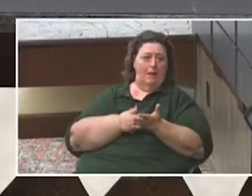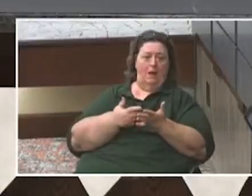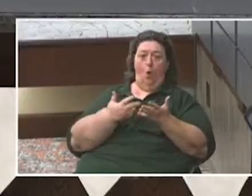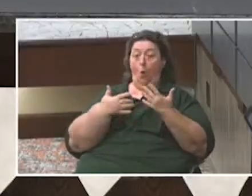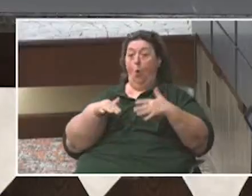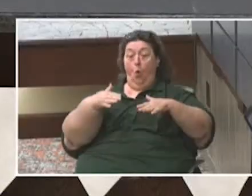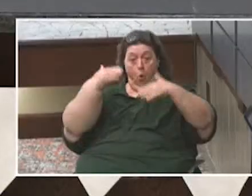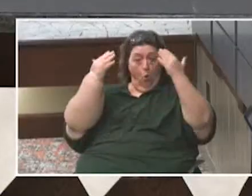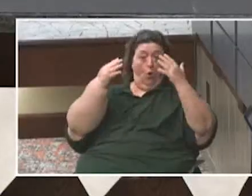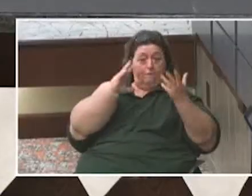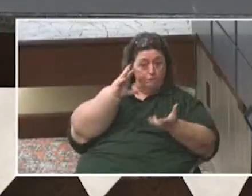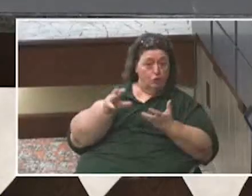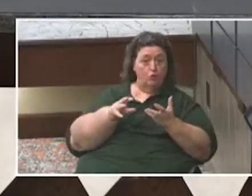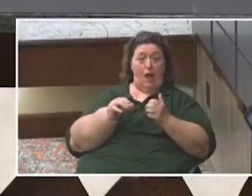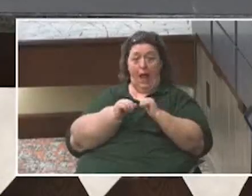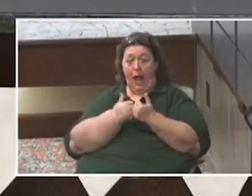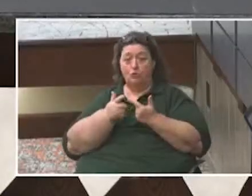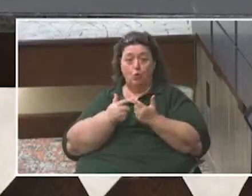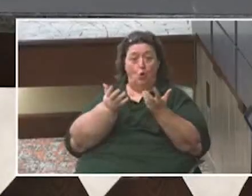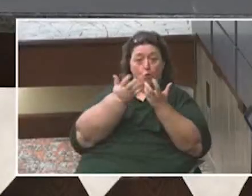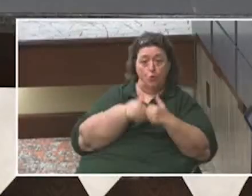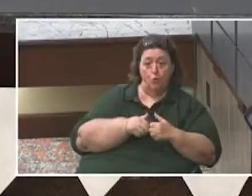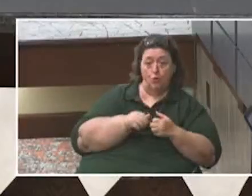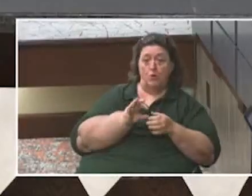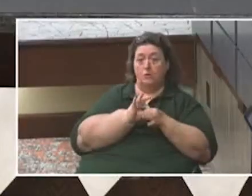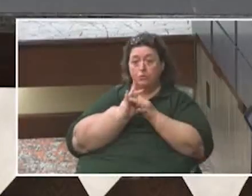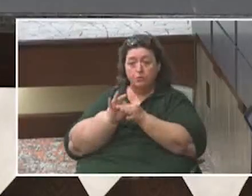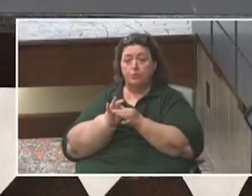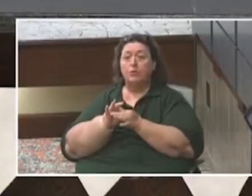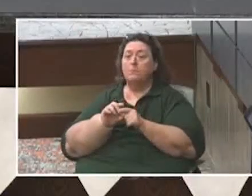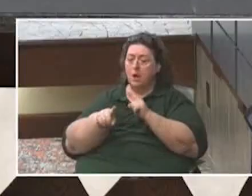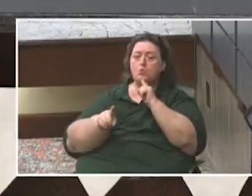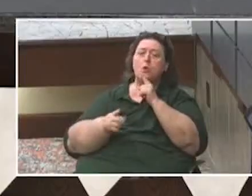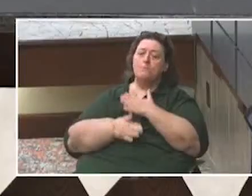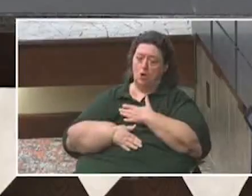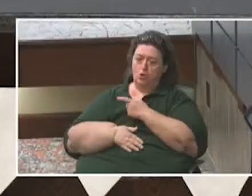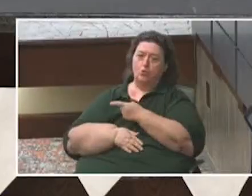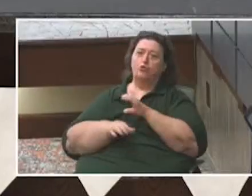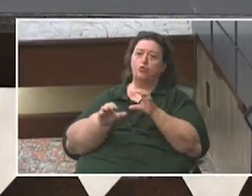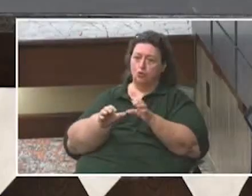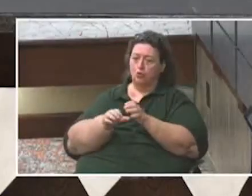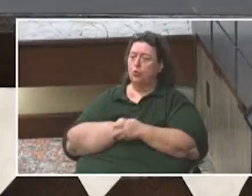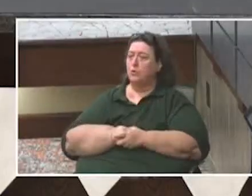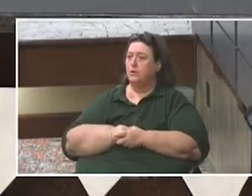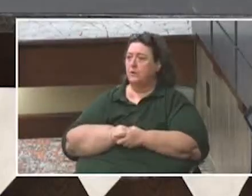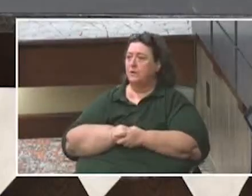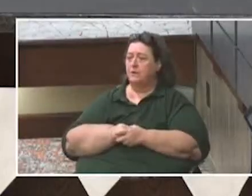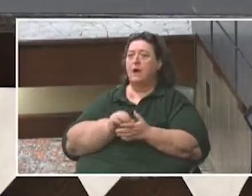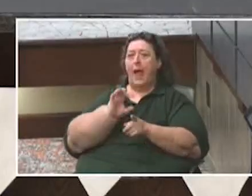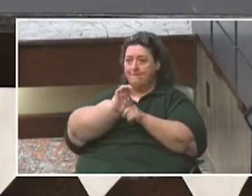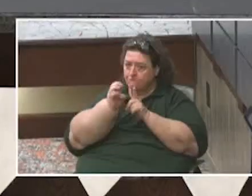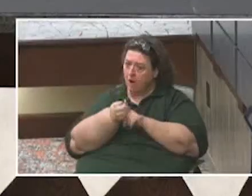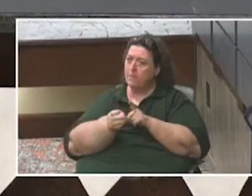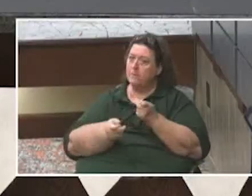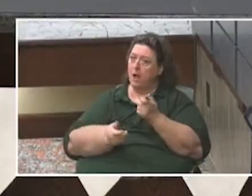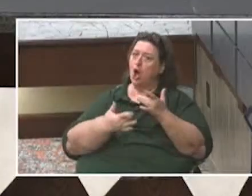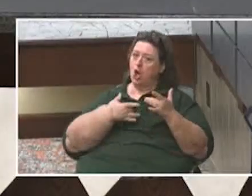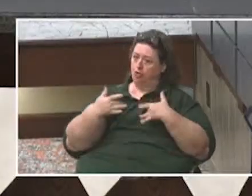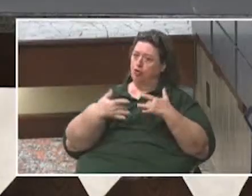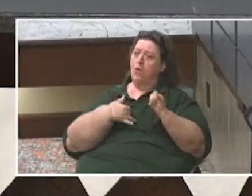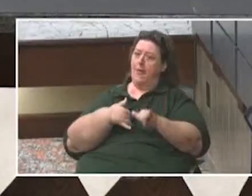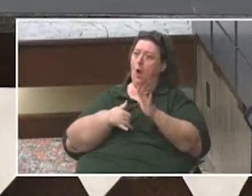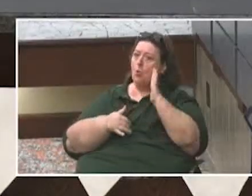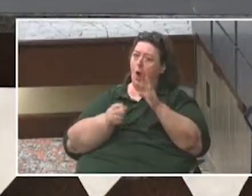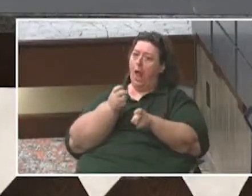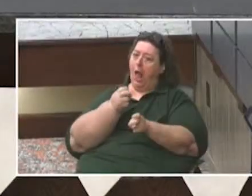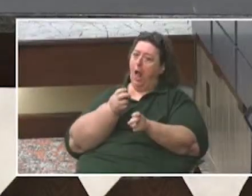and coordinating and collaborating, but I appreciate the work that you guys have done, particularly when you hit this wrinkle on the environmental. I was a little concerned that would delay the